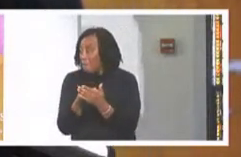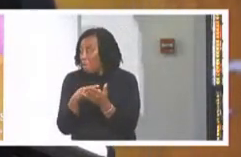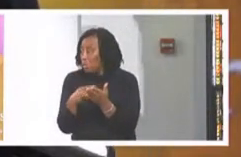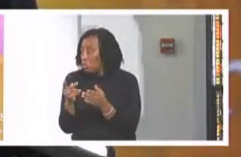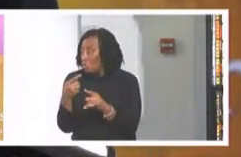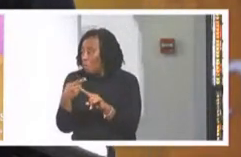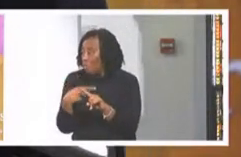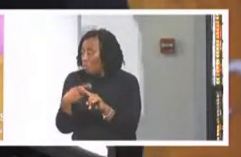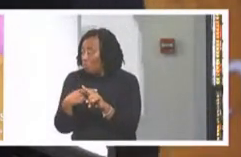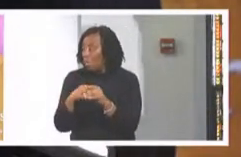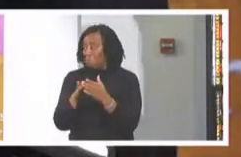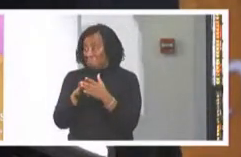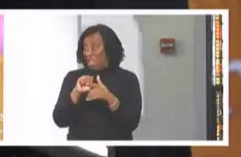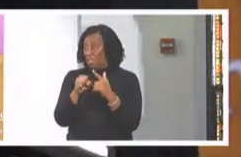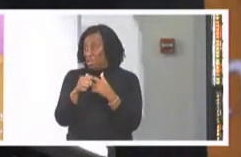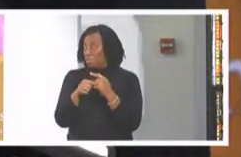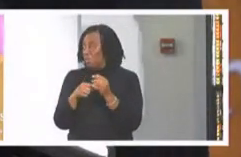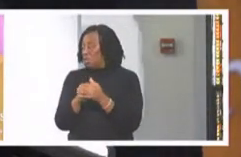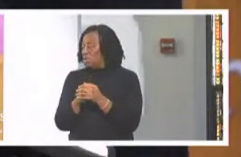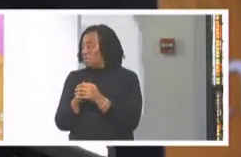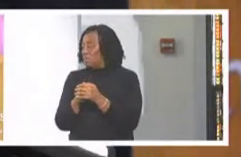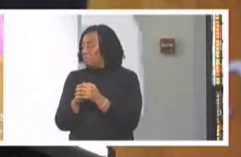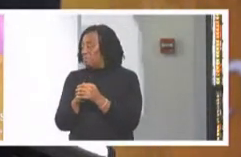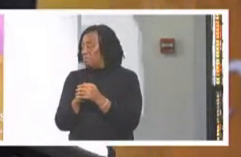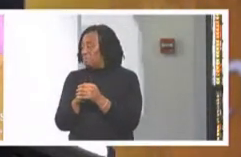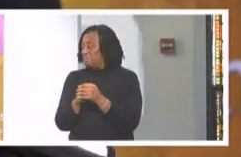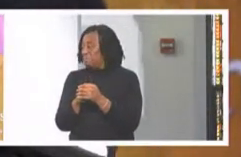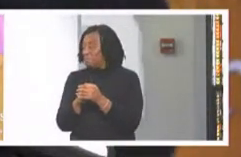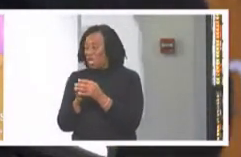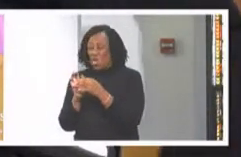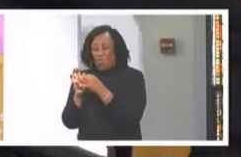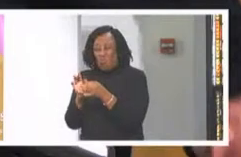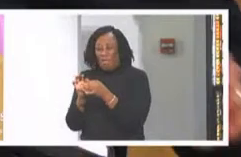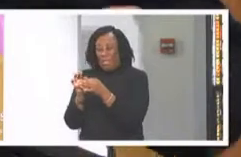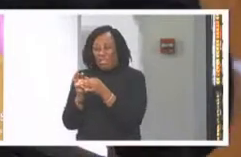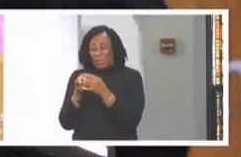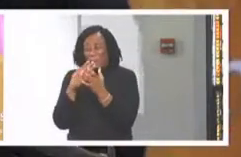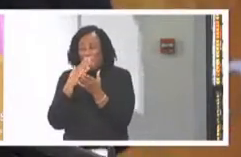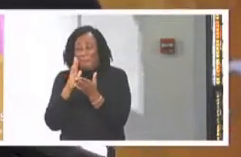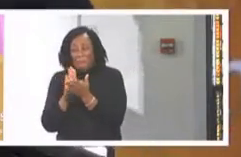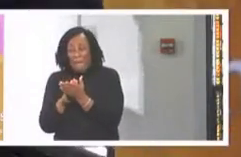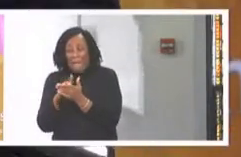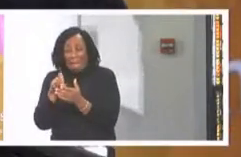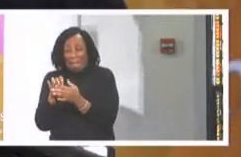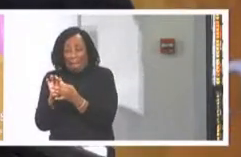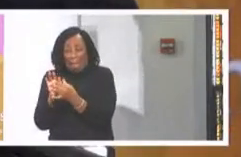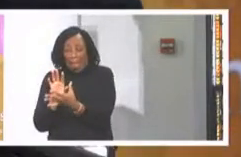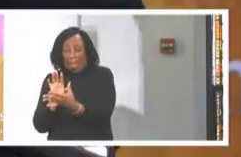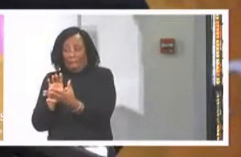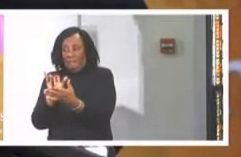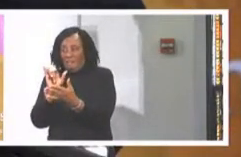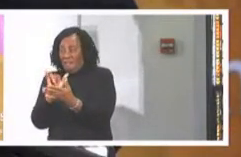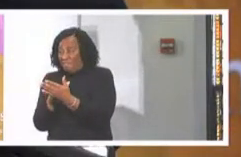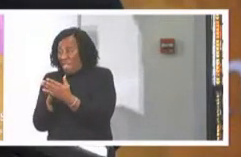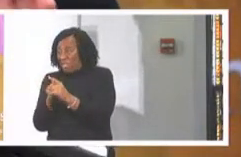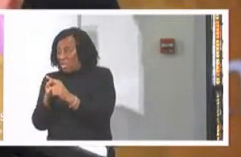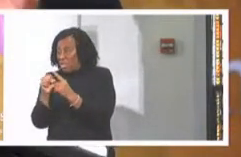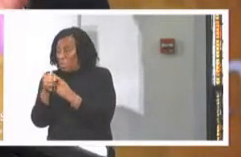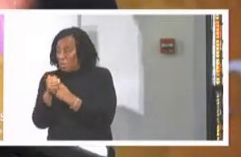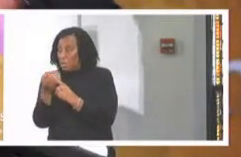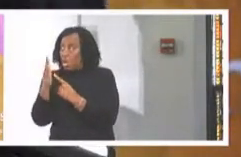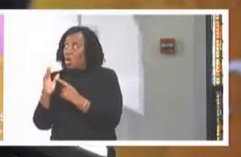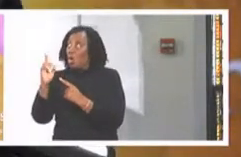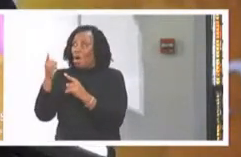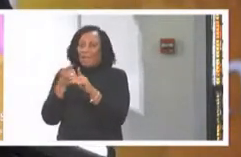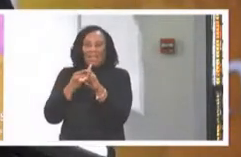situations, in getting out of a bad relationship situation, God specializes in our